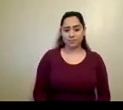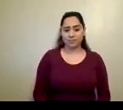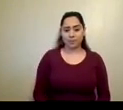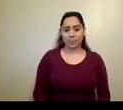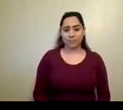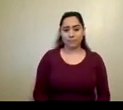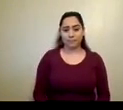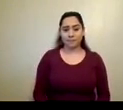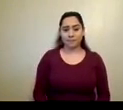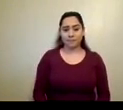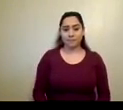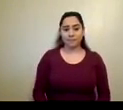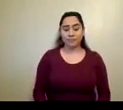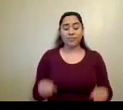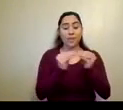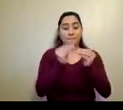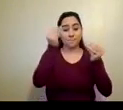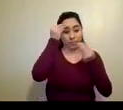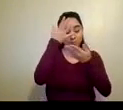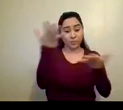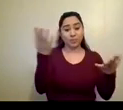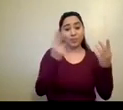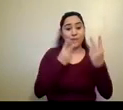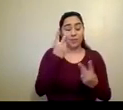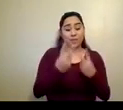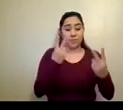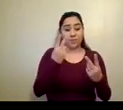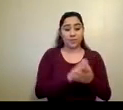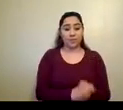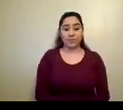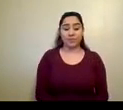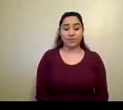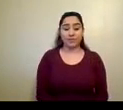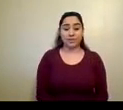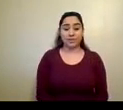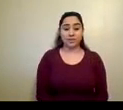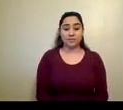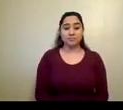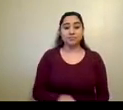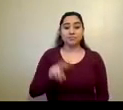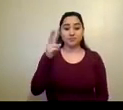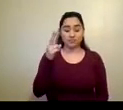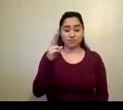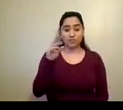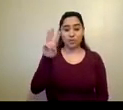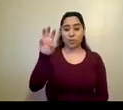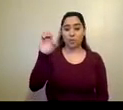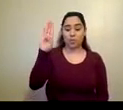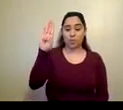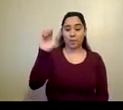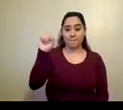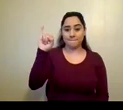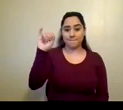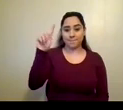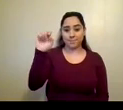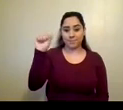And for more information, you can visit the Centers for Disease Control and Prevention at these two following websites. I have listed